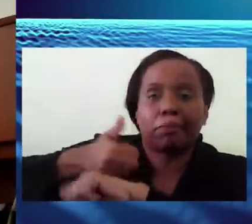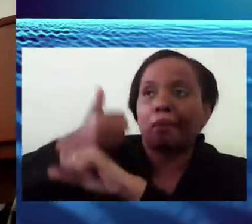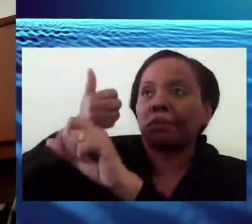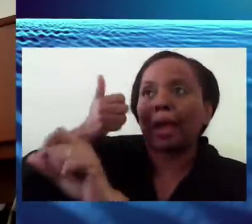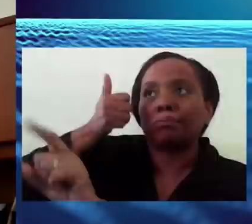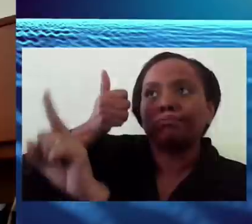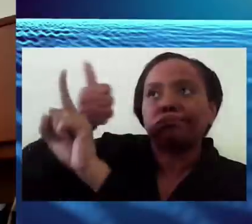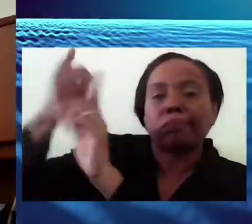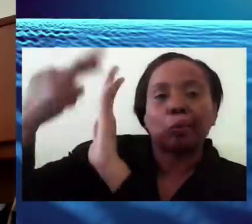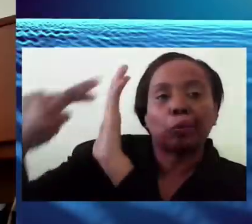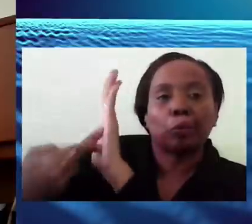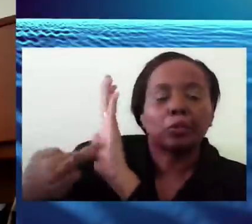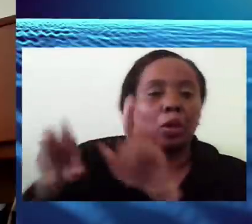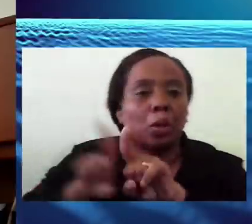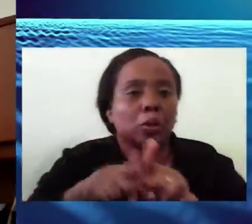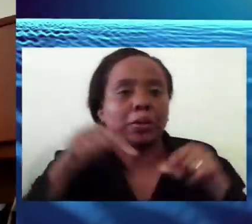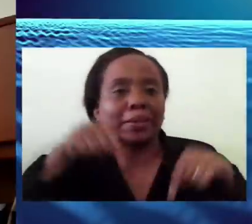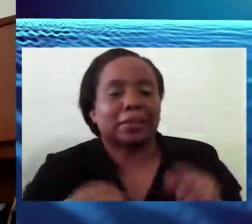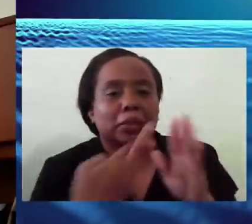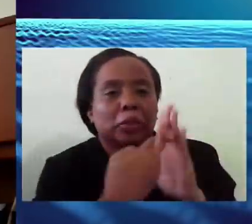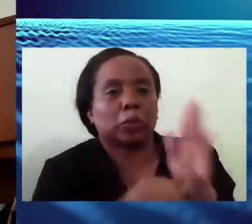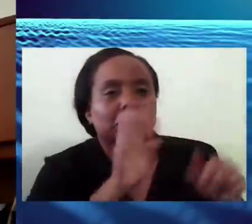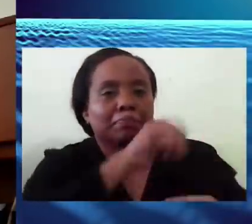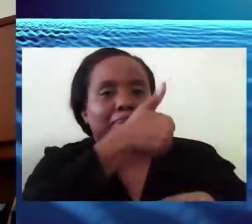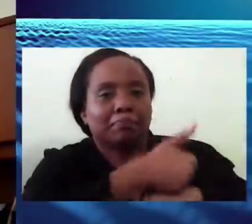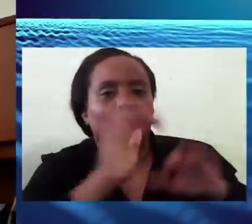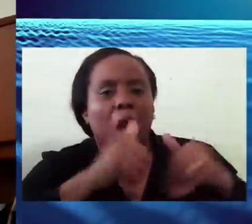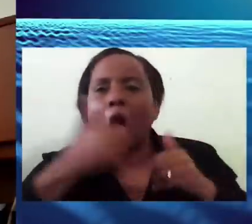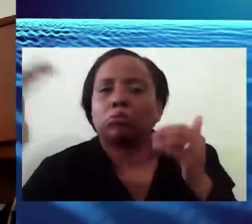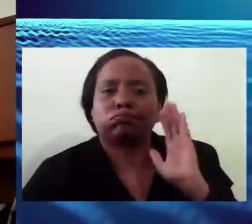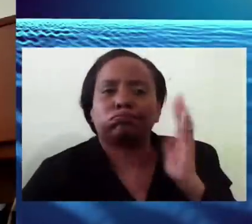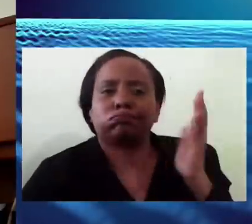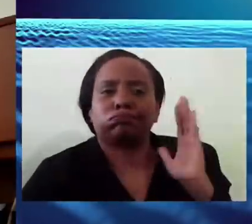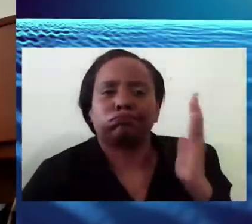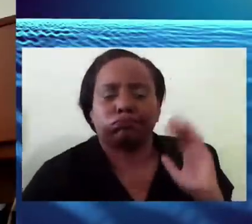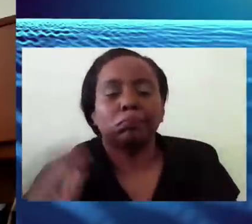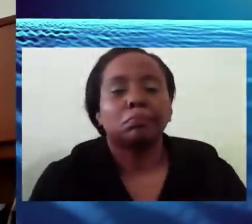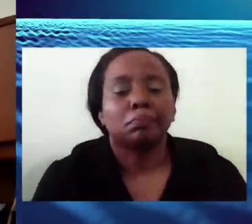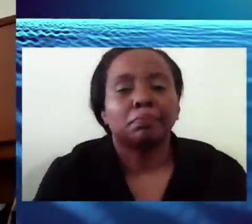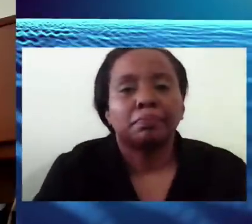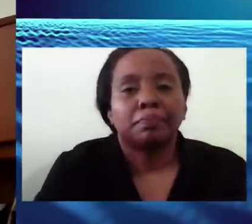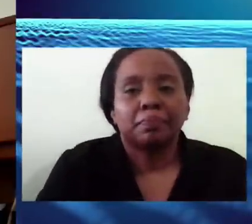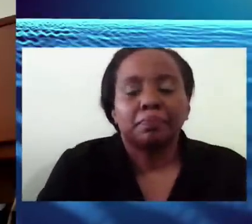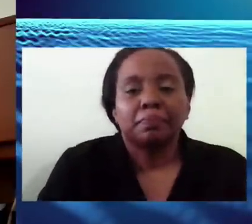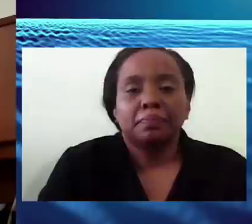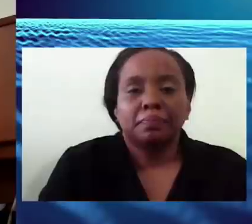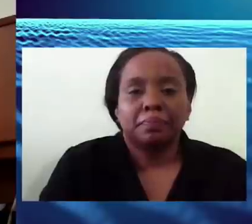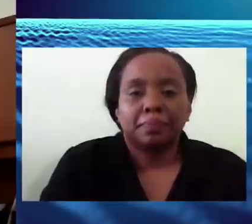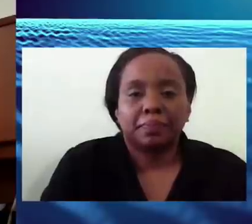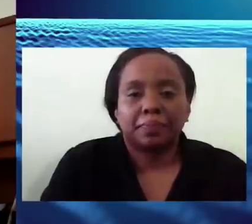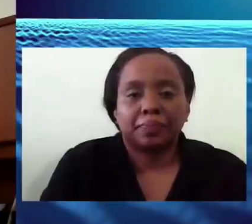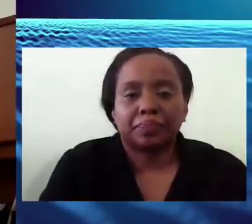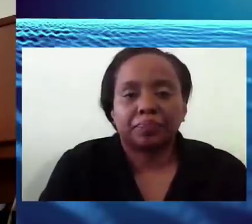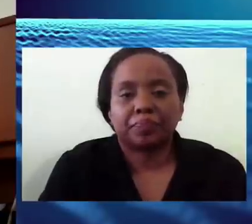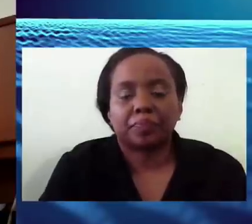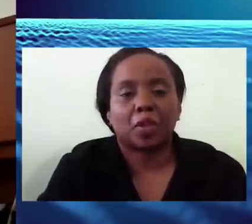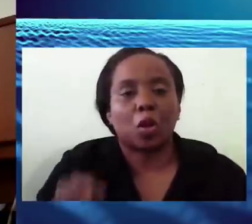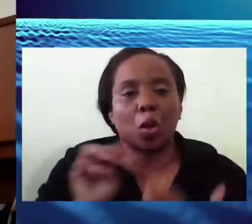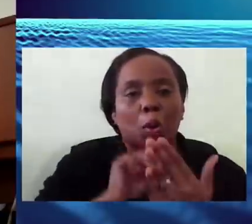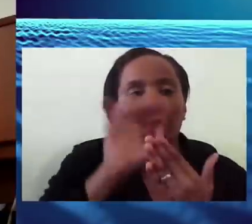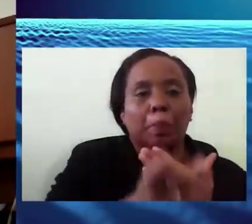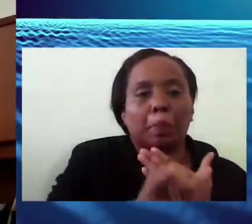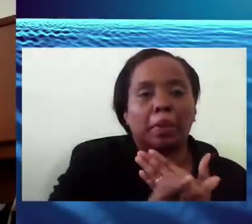the protocols here in Barbados and how those two things will twin. So the period between May and